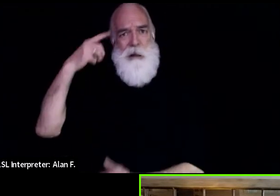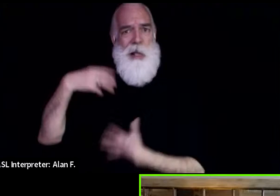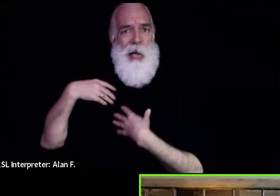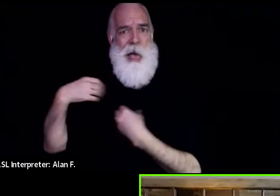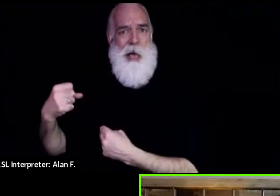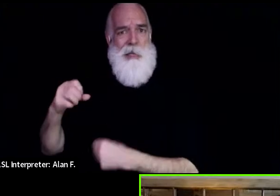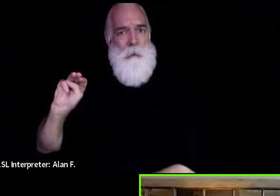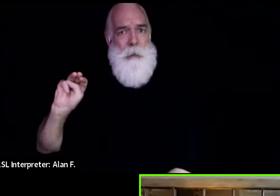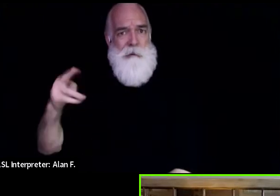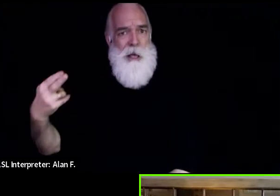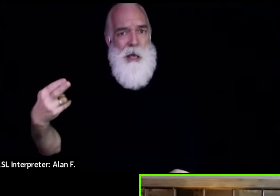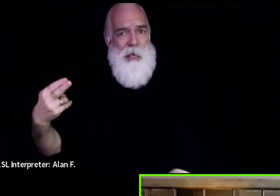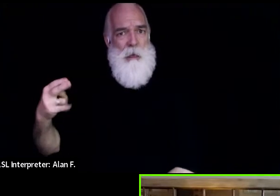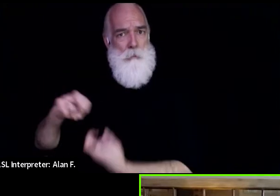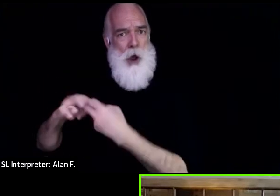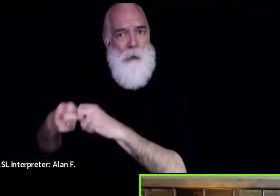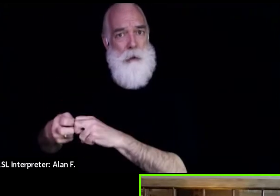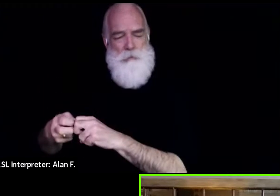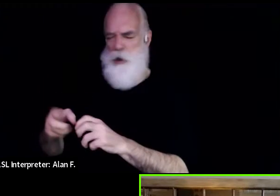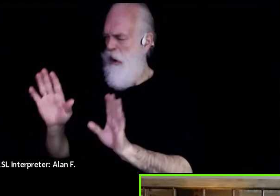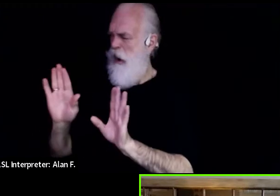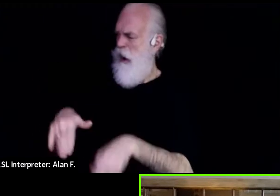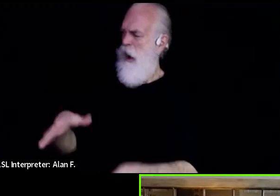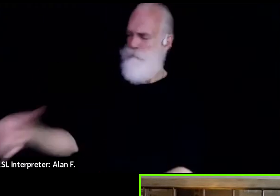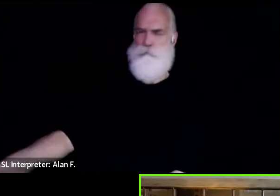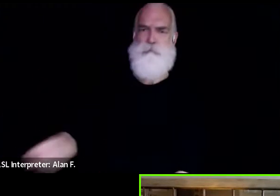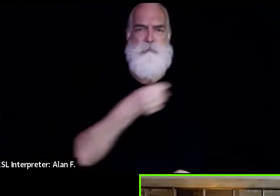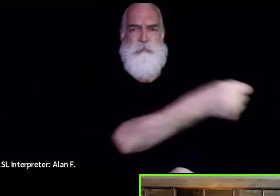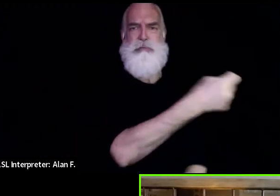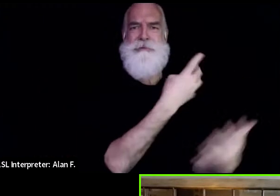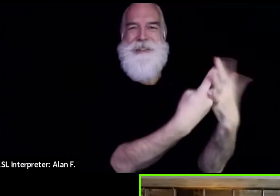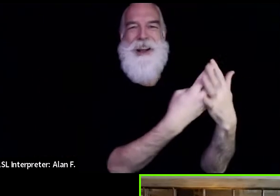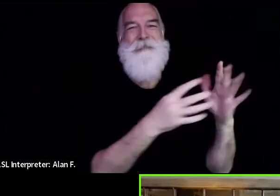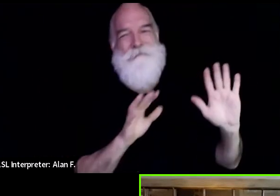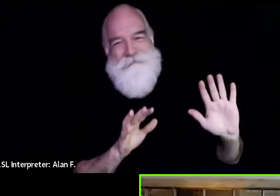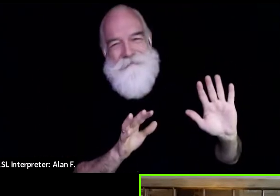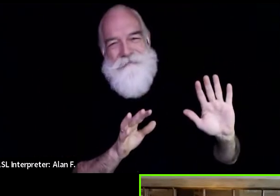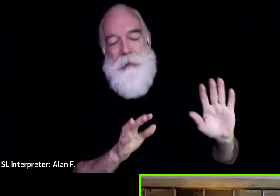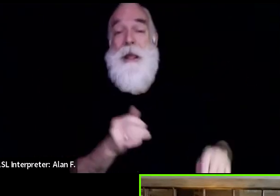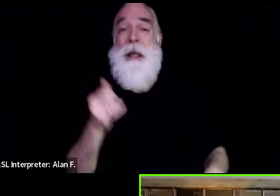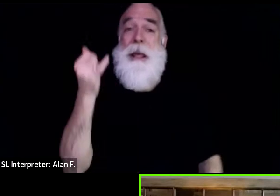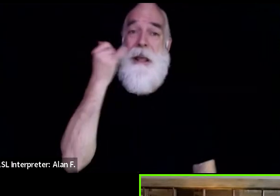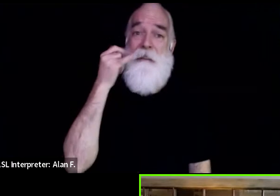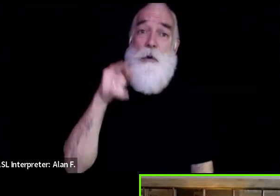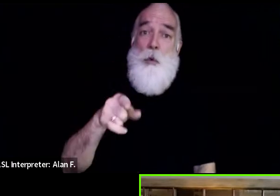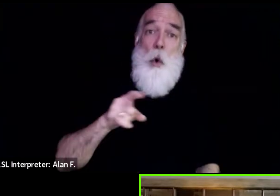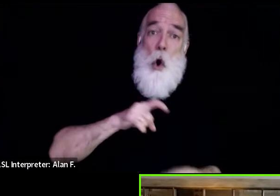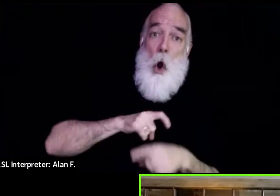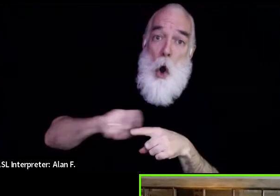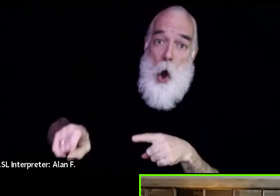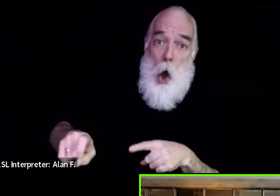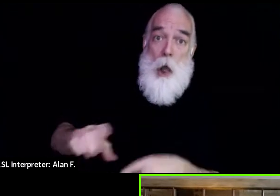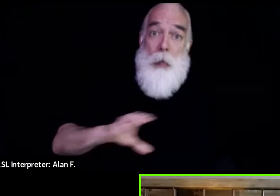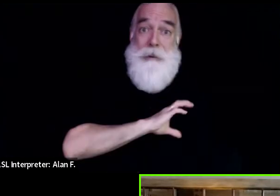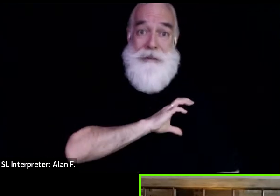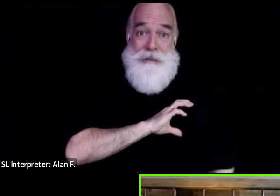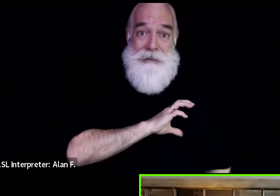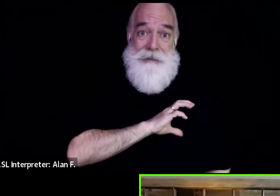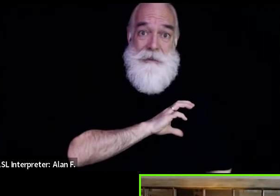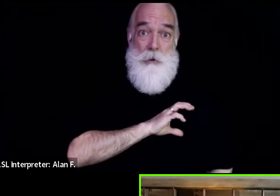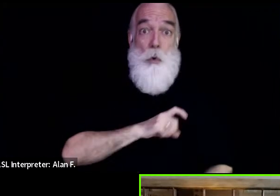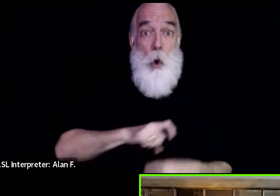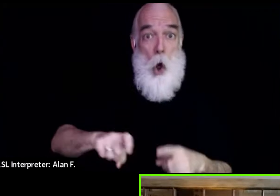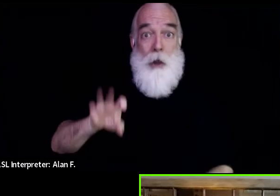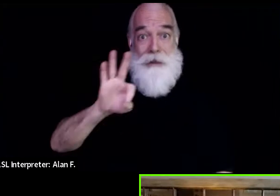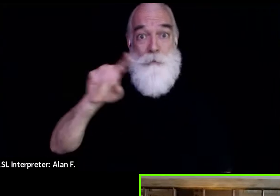to if a police officer is called, if 911 is called, allowing these